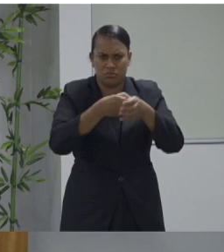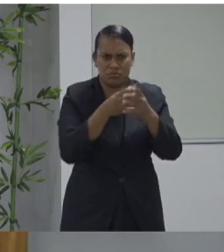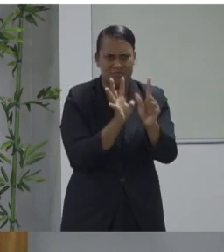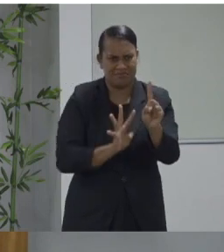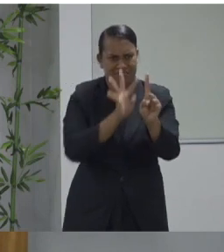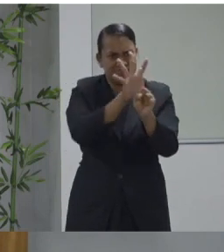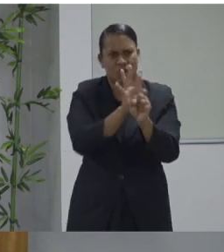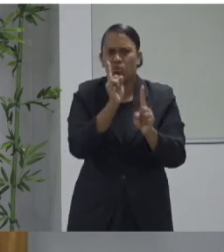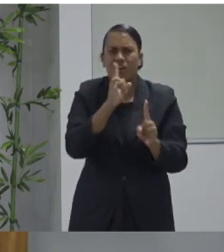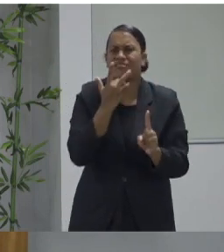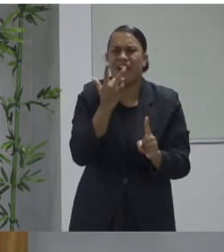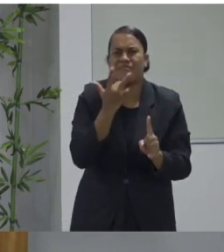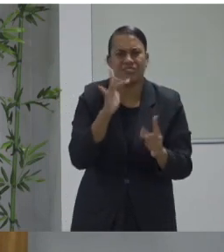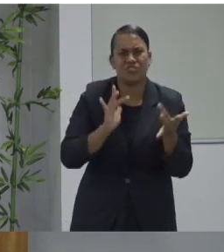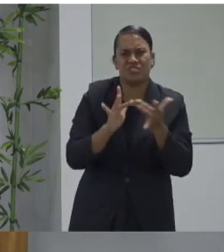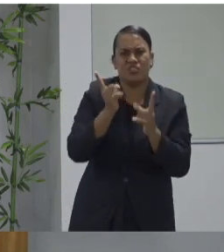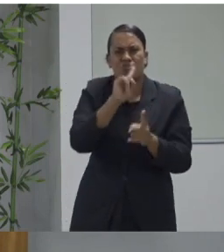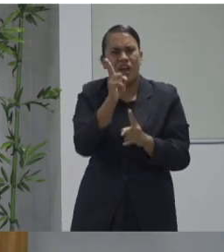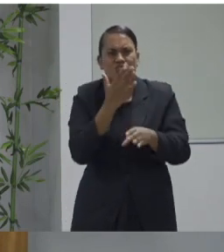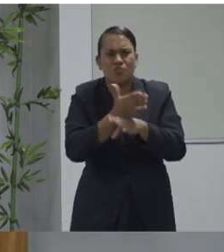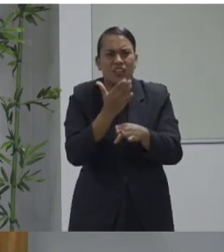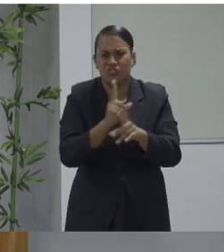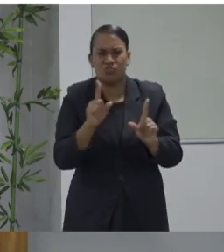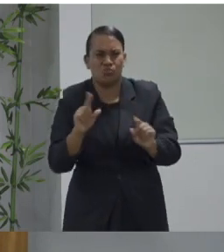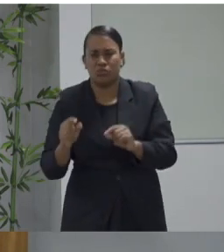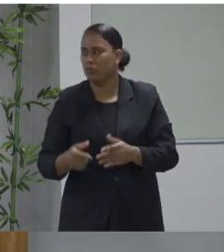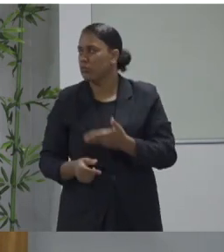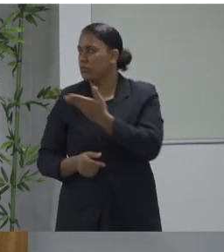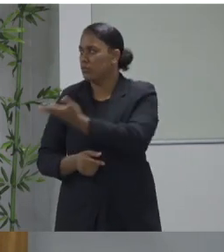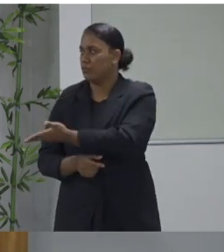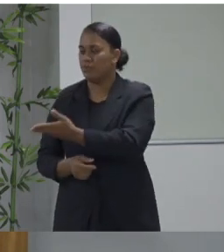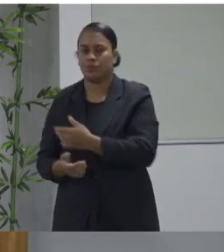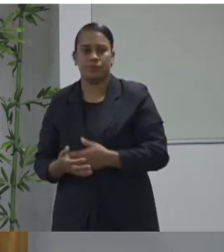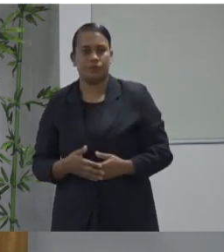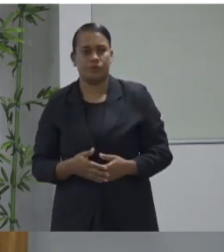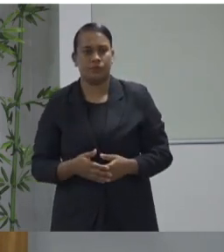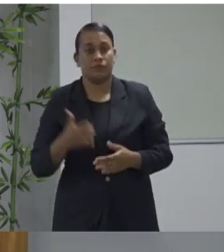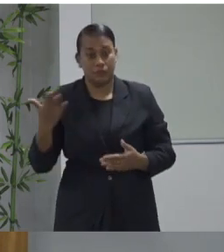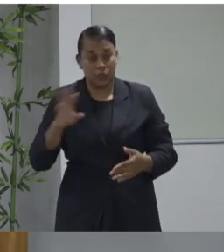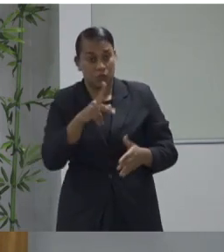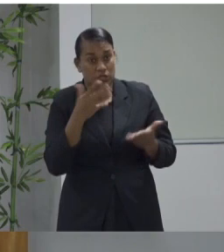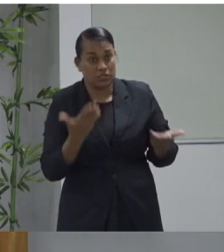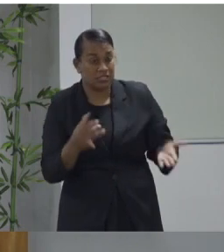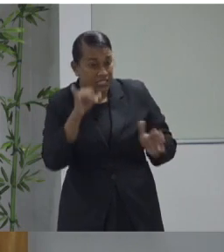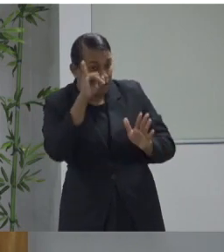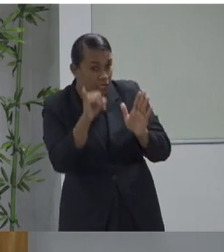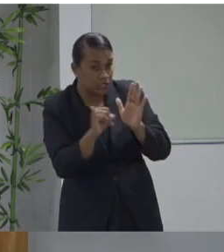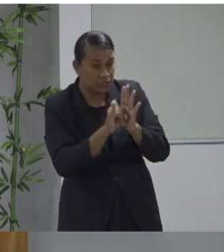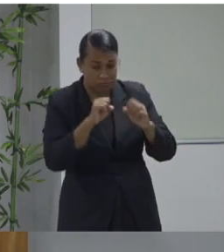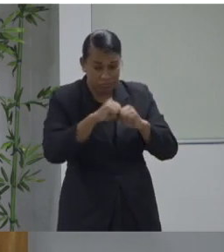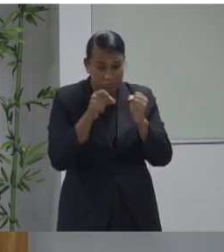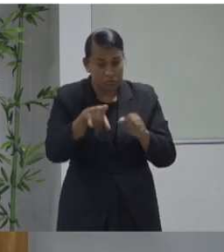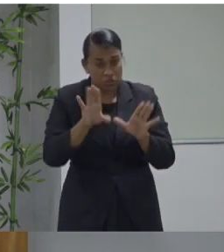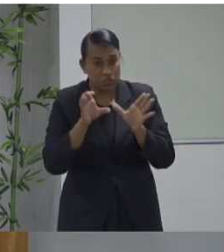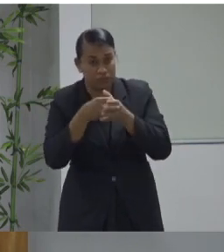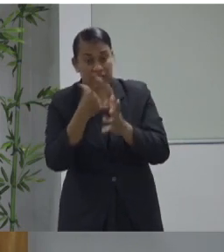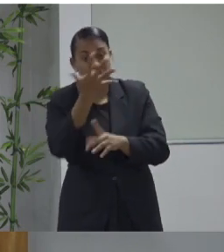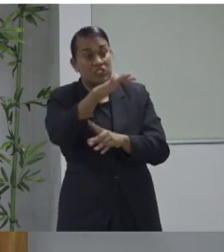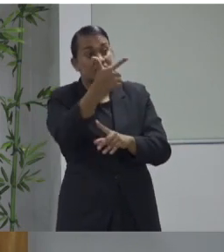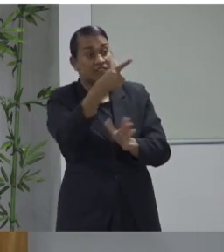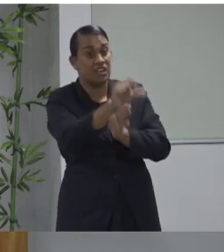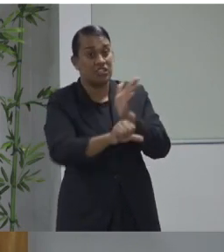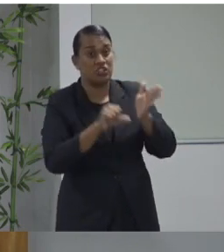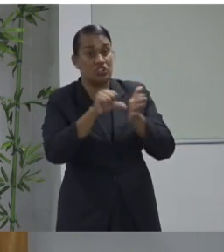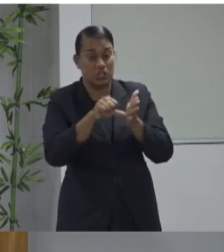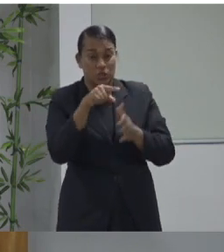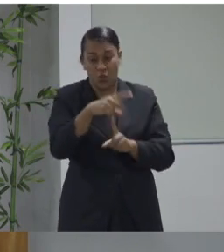the latest cluster? Thank you. With that cluster that's based out of the 57-year-old, as you alluded